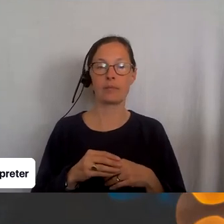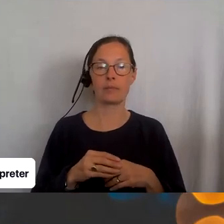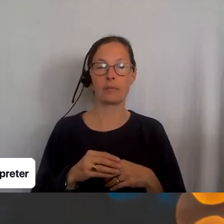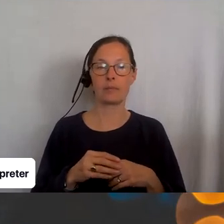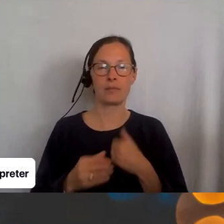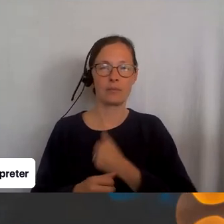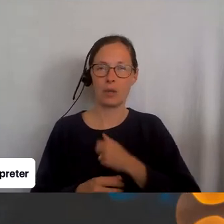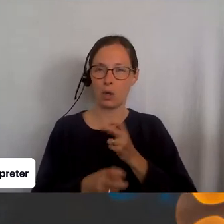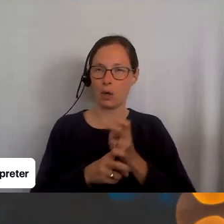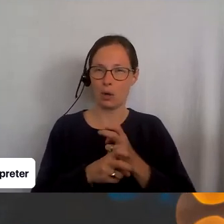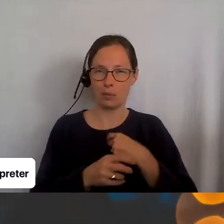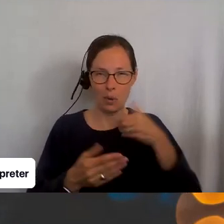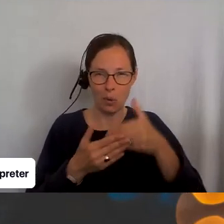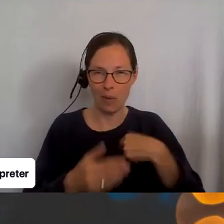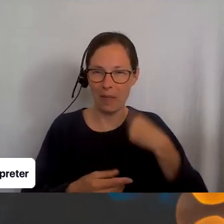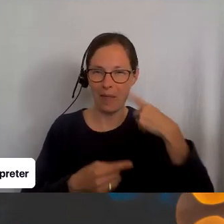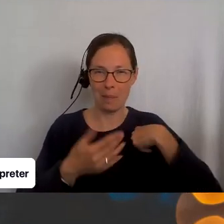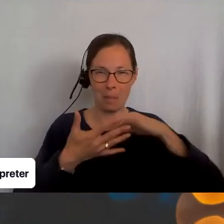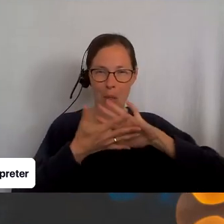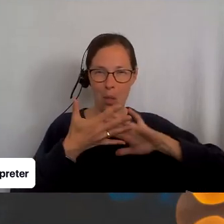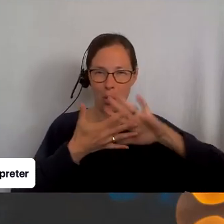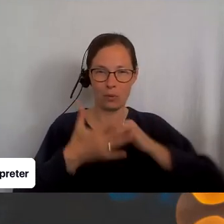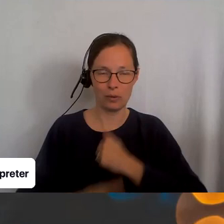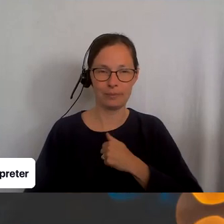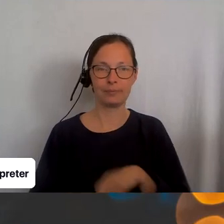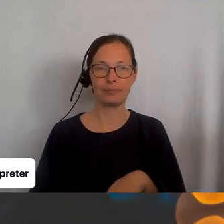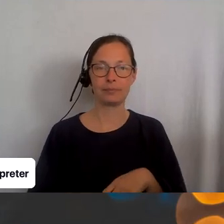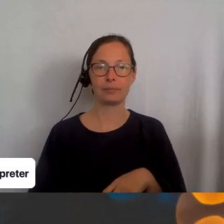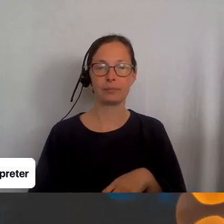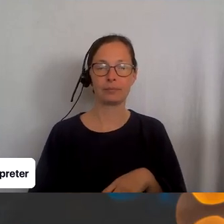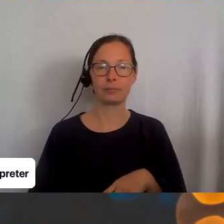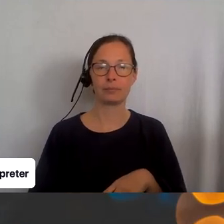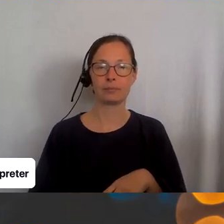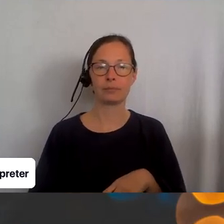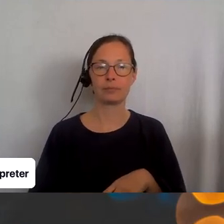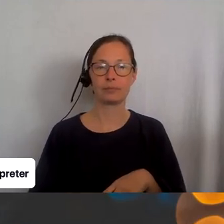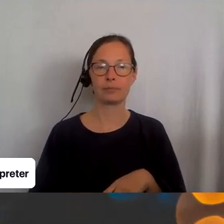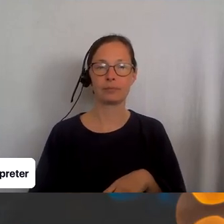Sorry, it's hard. I'm so close. I think I'm making it blurry. Around.